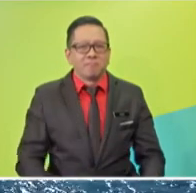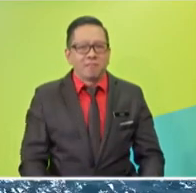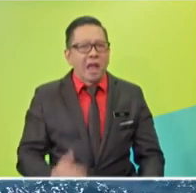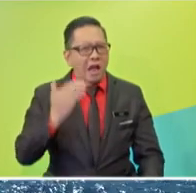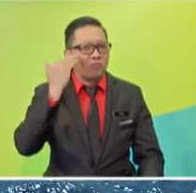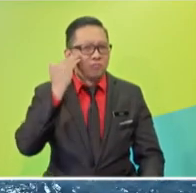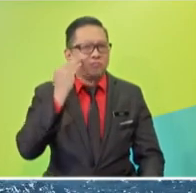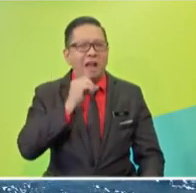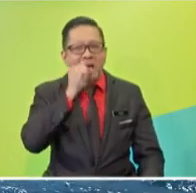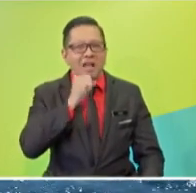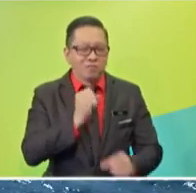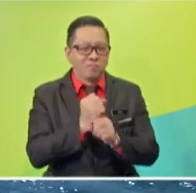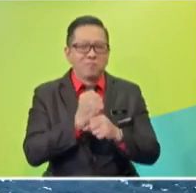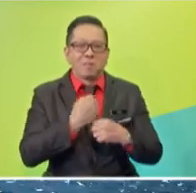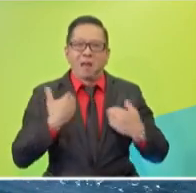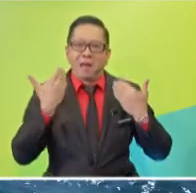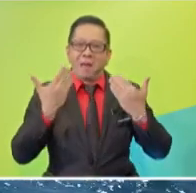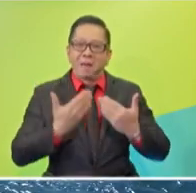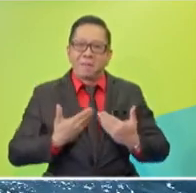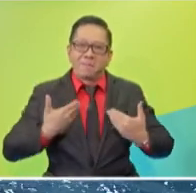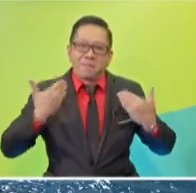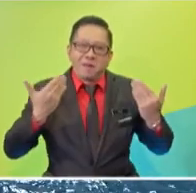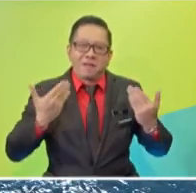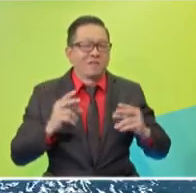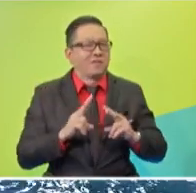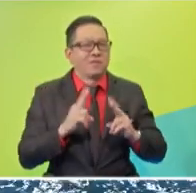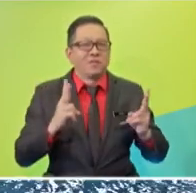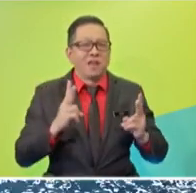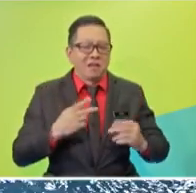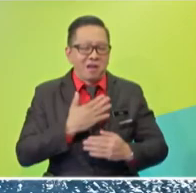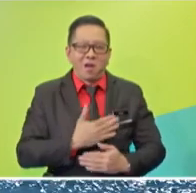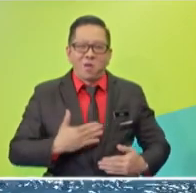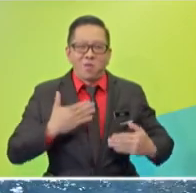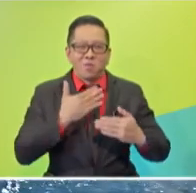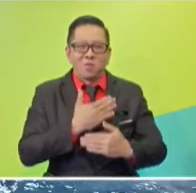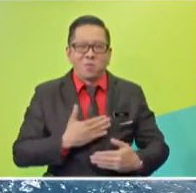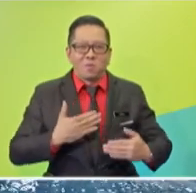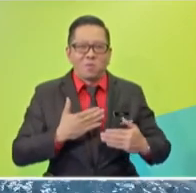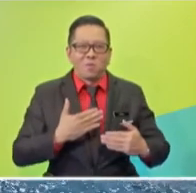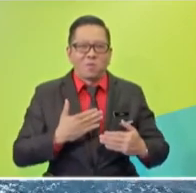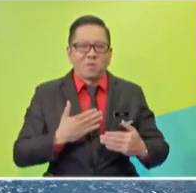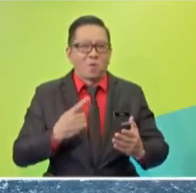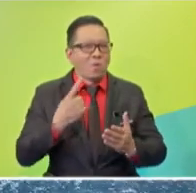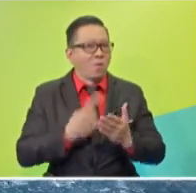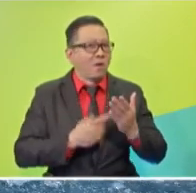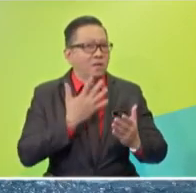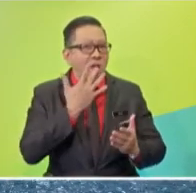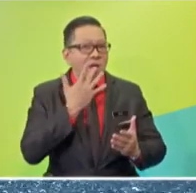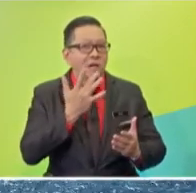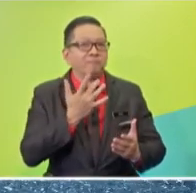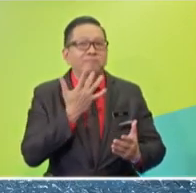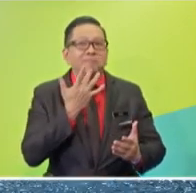people happy, so it's a rewarding job in lots of ways. What's your favourite